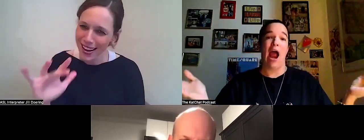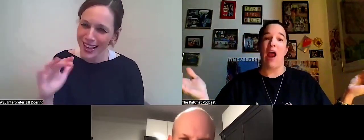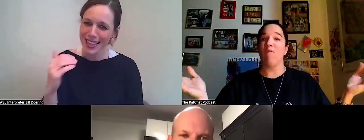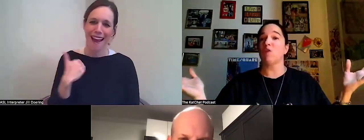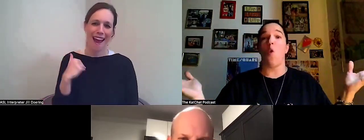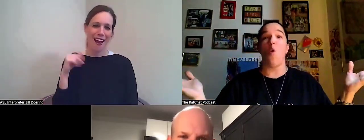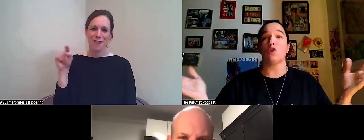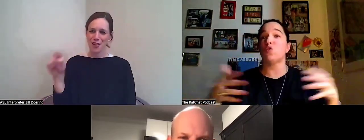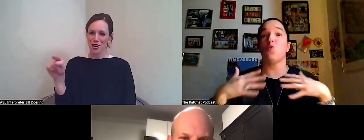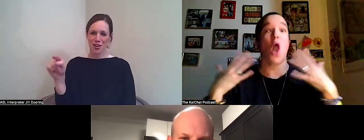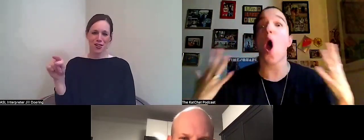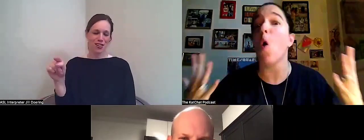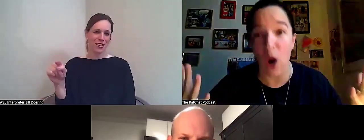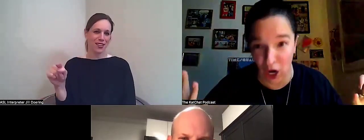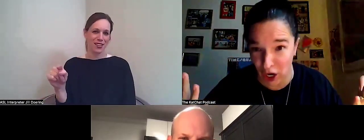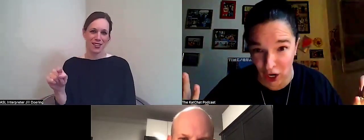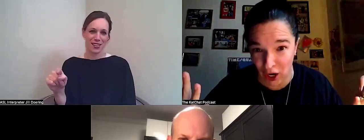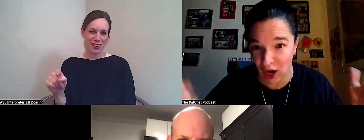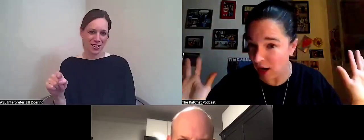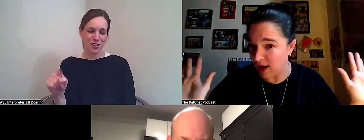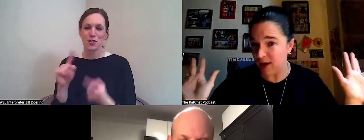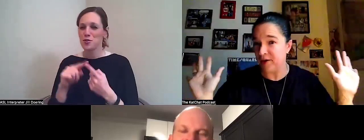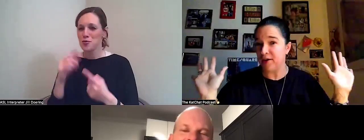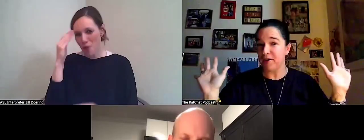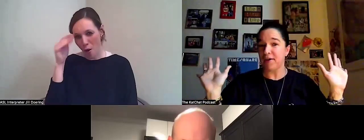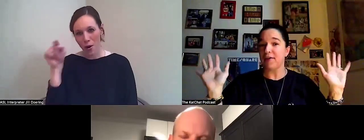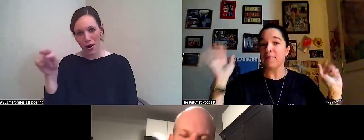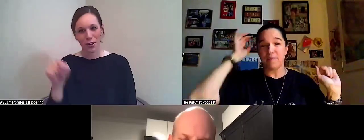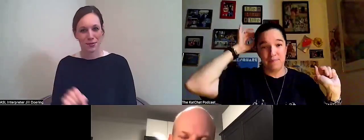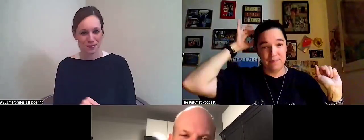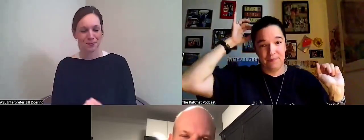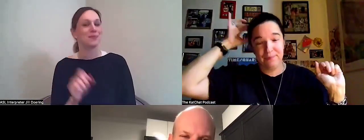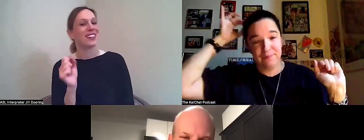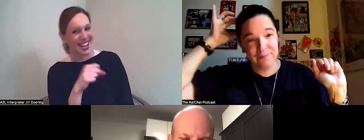their life or to know her. Yes.